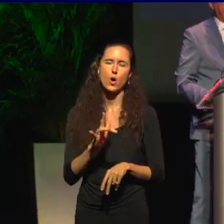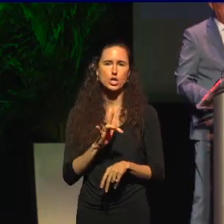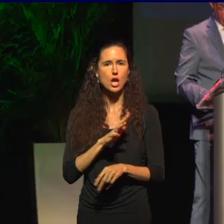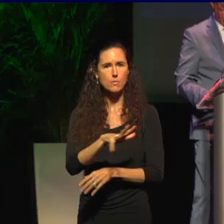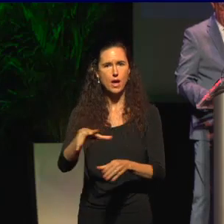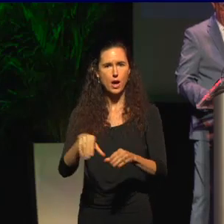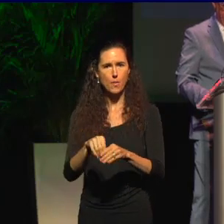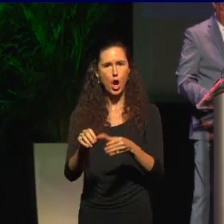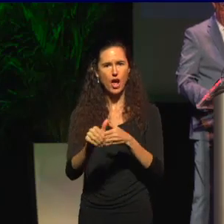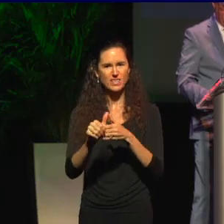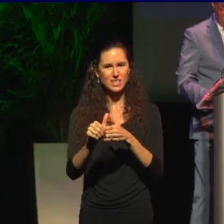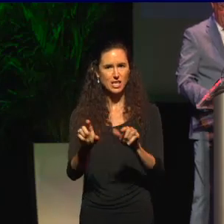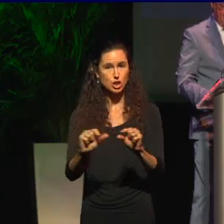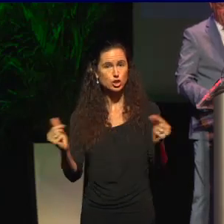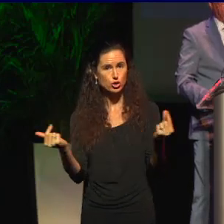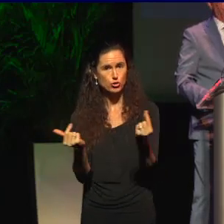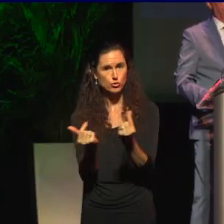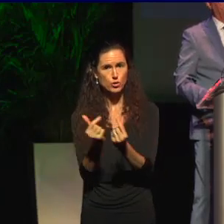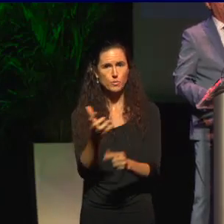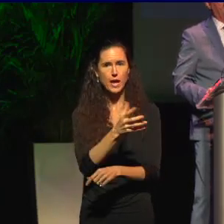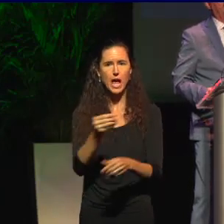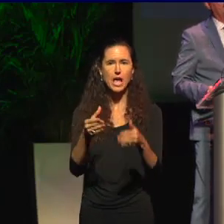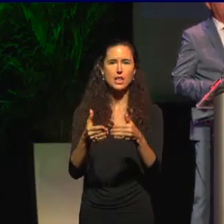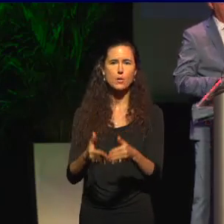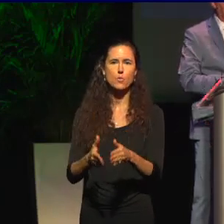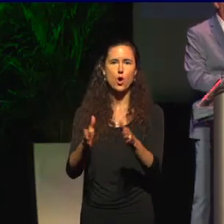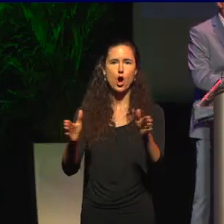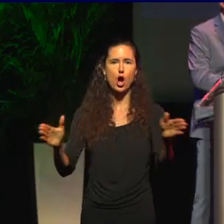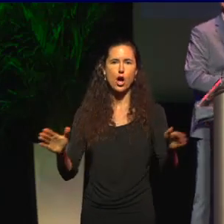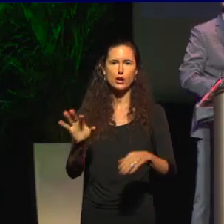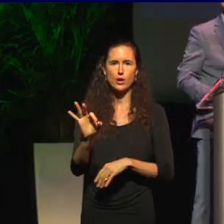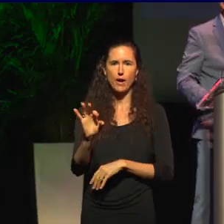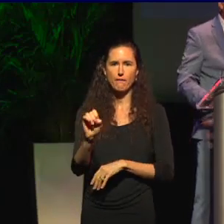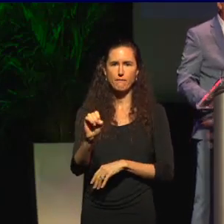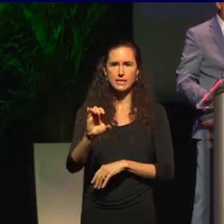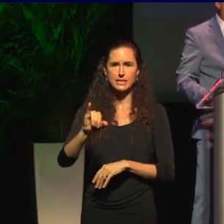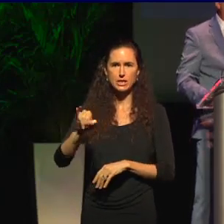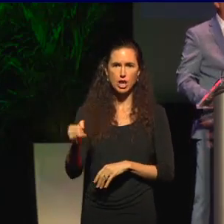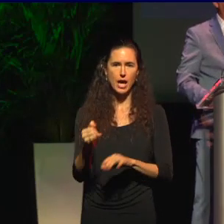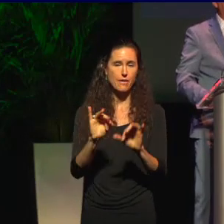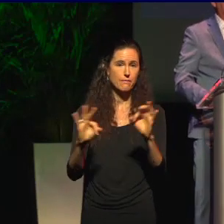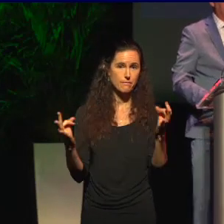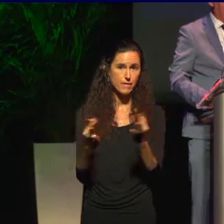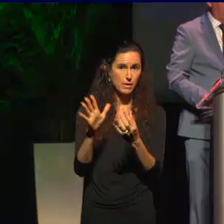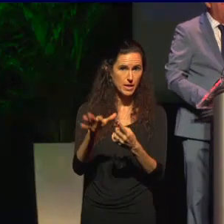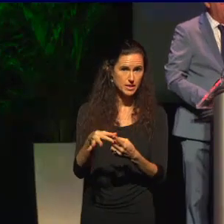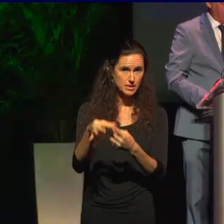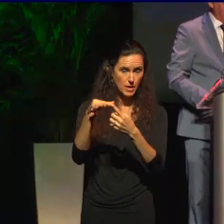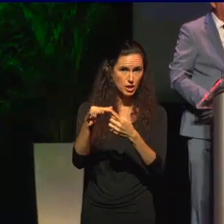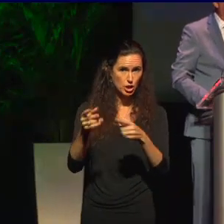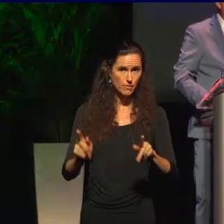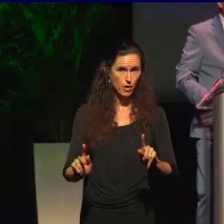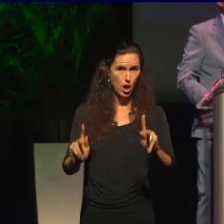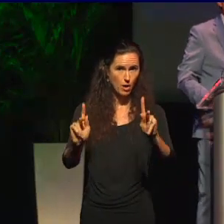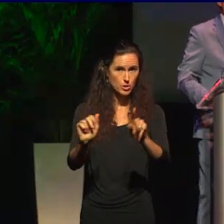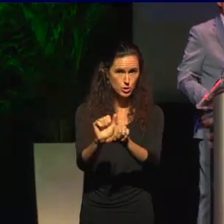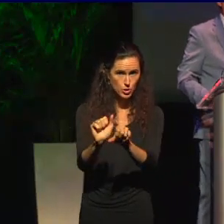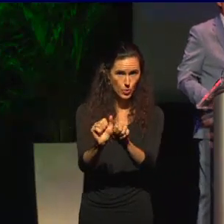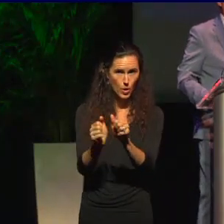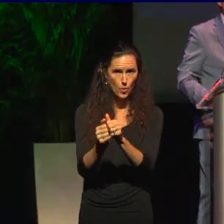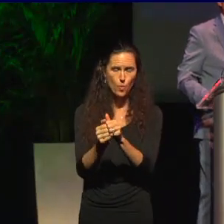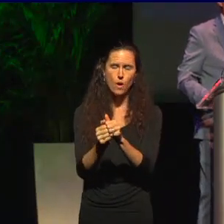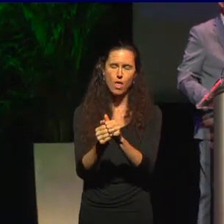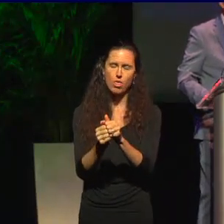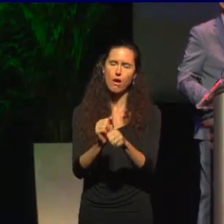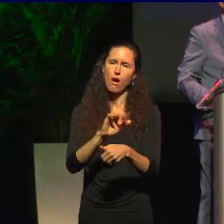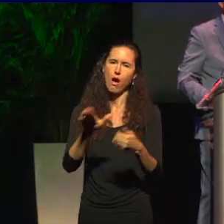of this leadership group and of the broader FSCJ family, especially for opportunities to work with all of you,